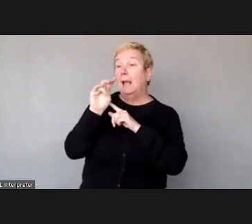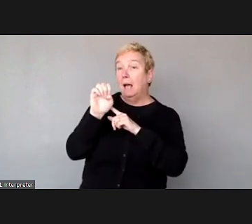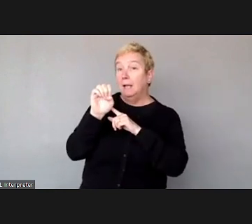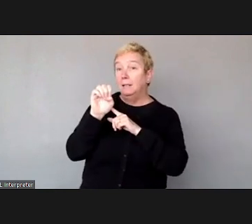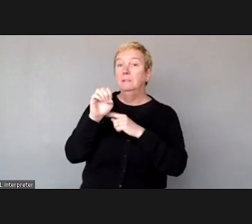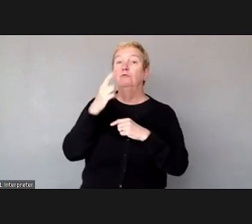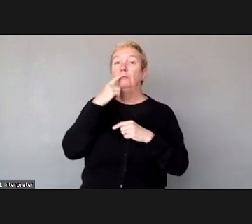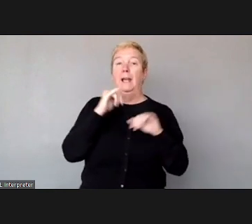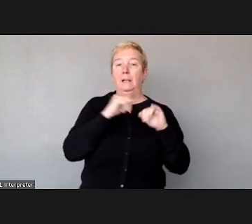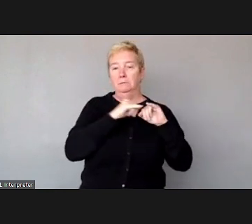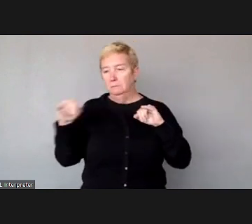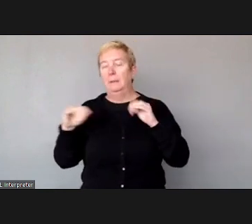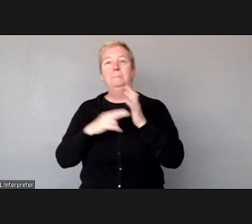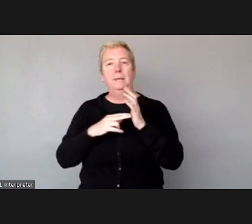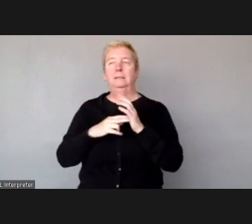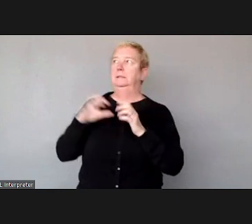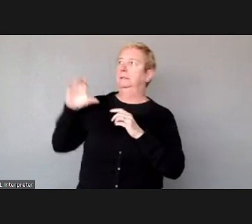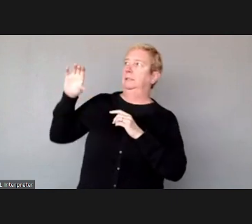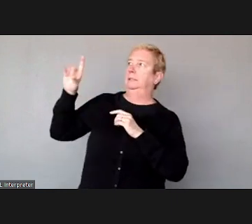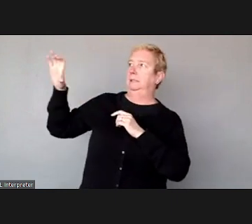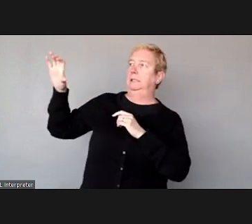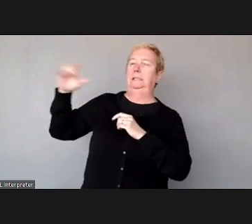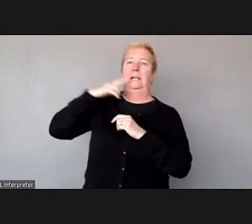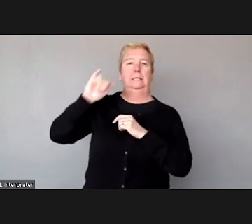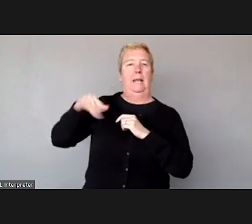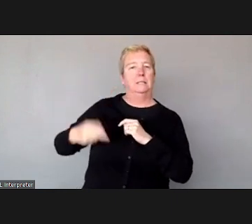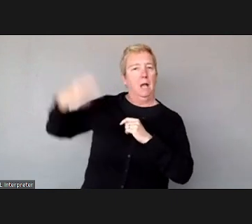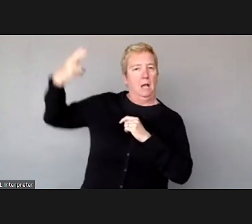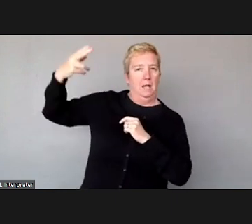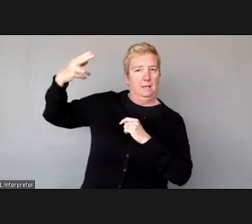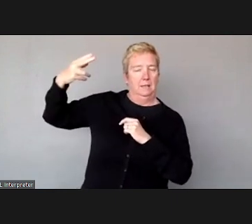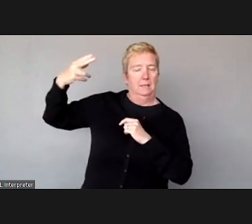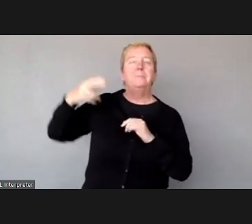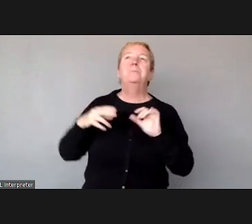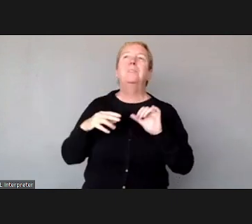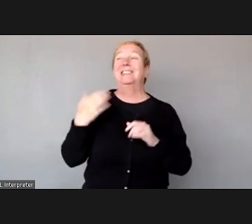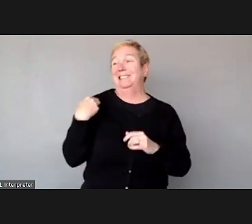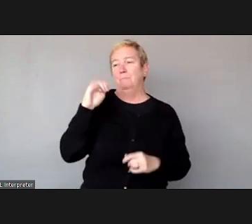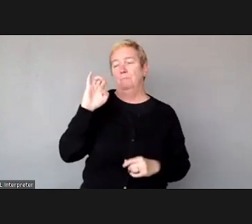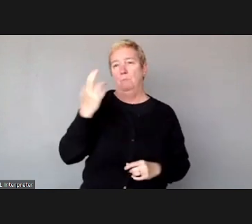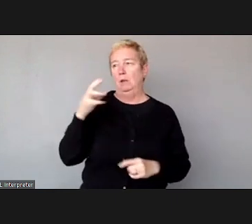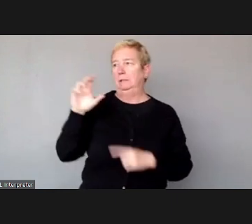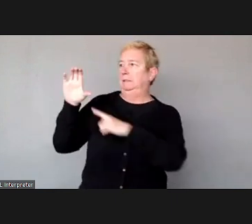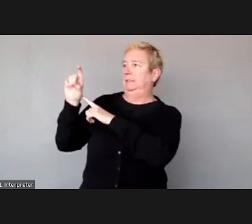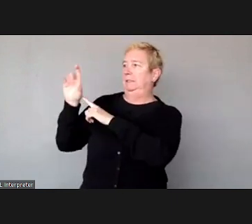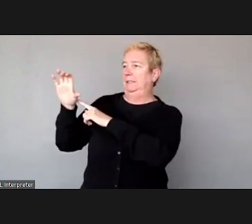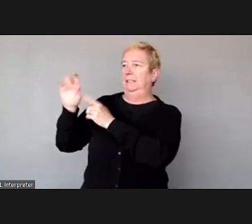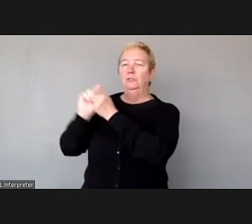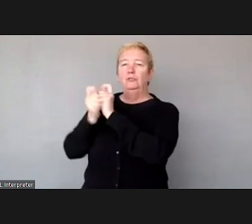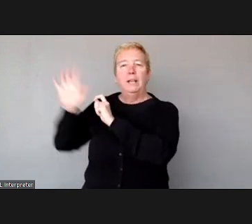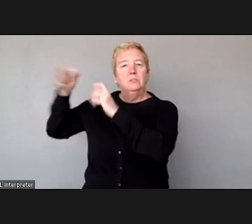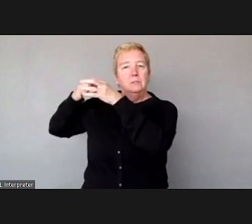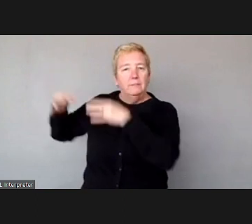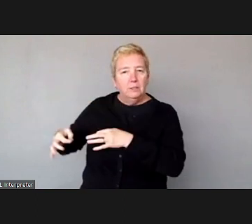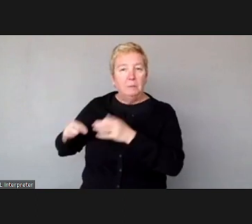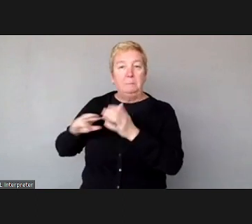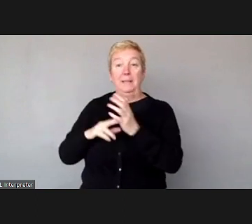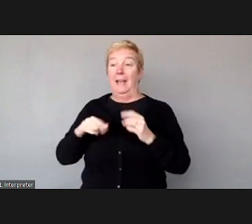high rate of spread. You can see that they changed that definition in March of this year, with the red line moving up. But in